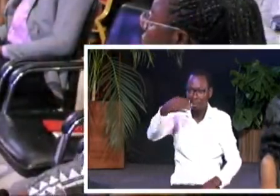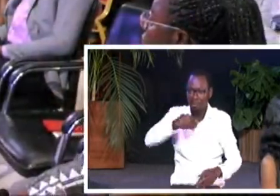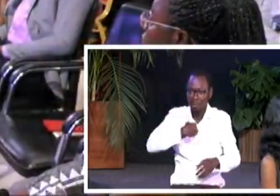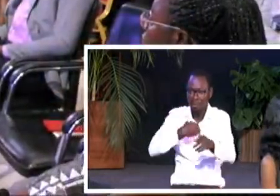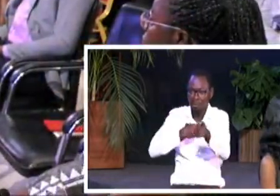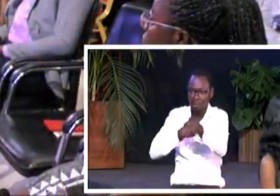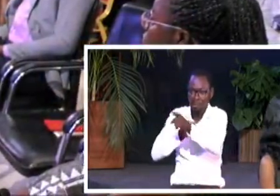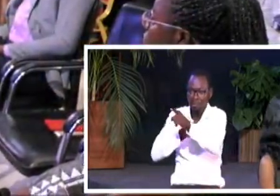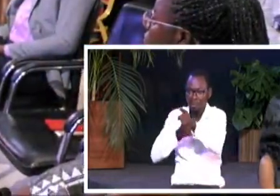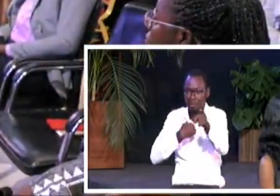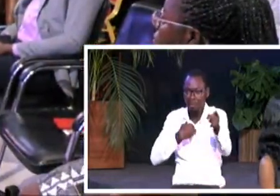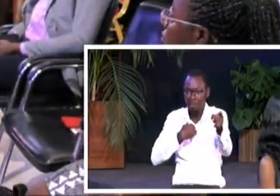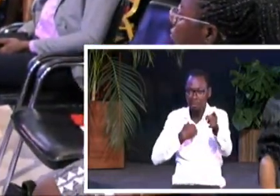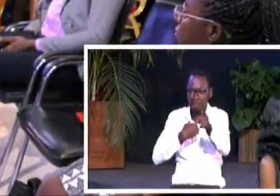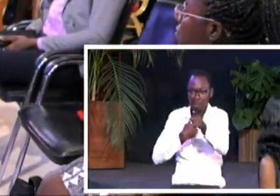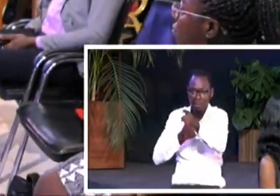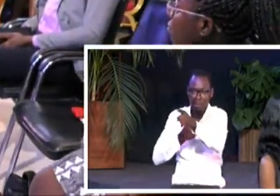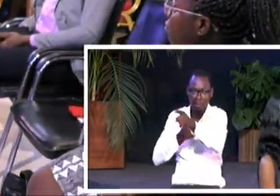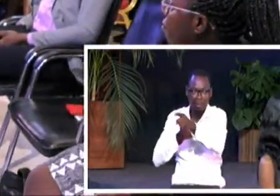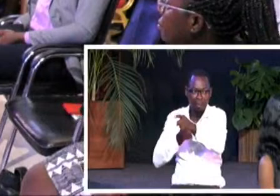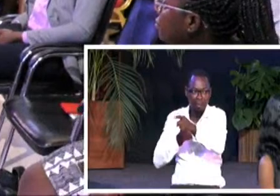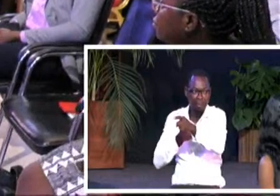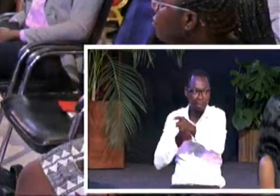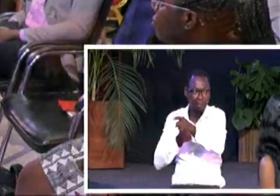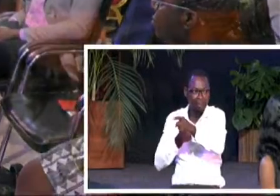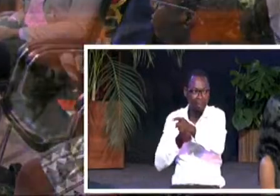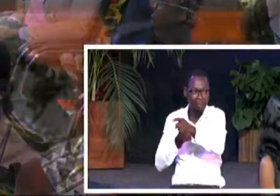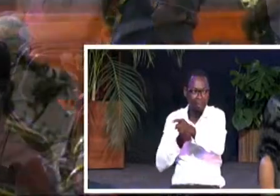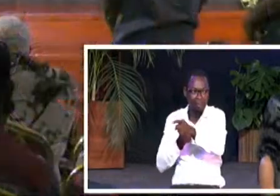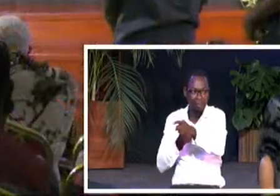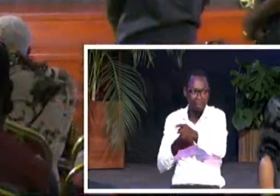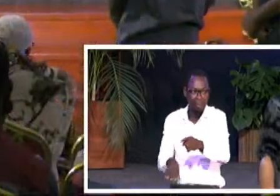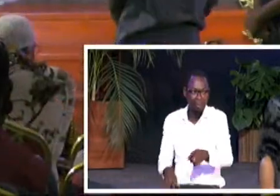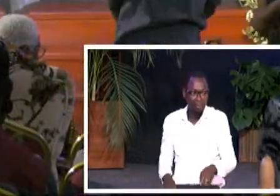Hayford. Hayford Lillian Benedict.